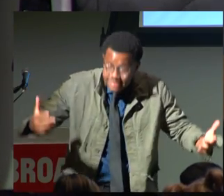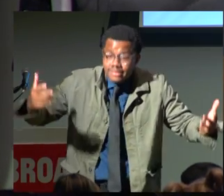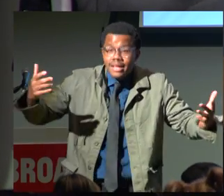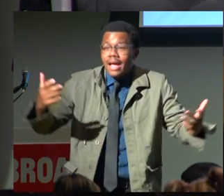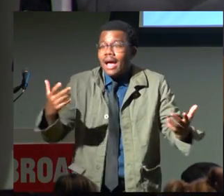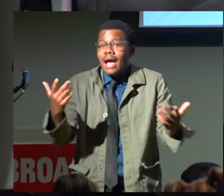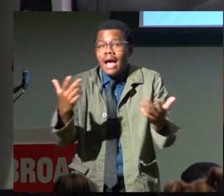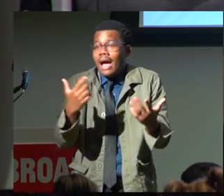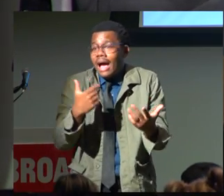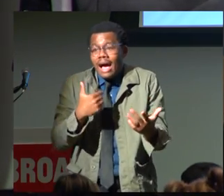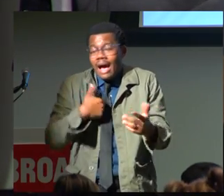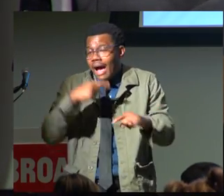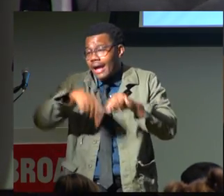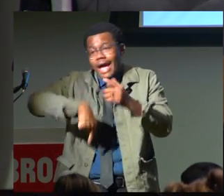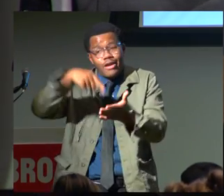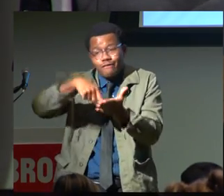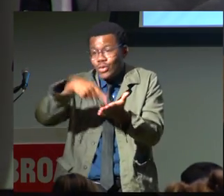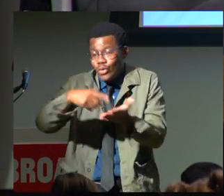this. I can't afford this stuff.